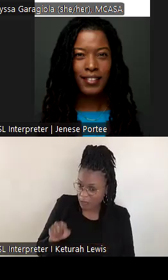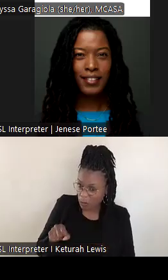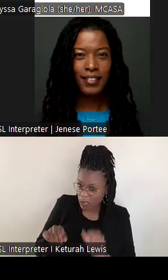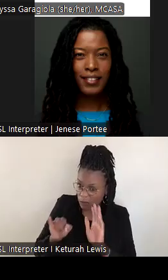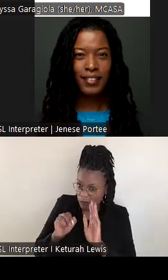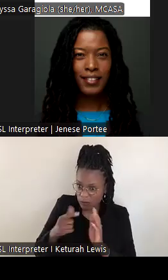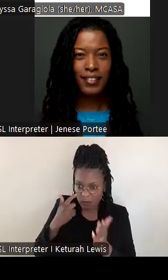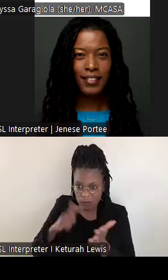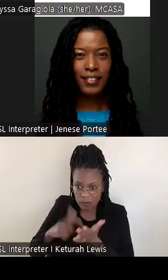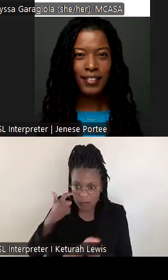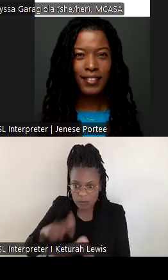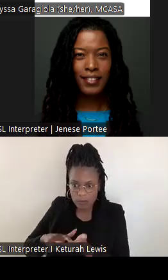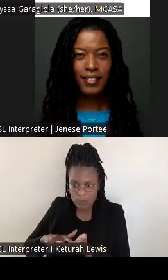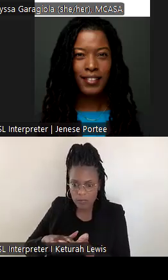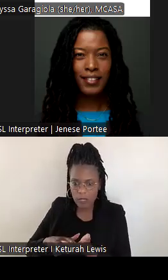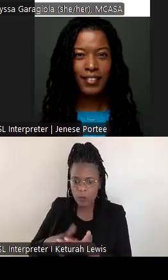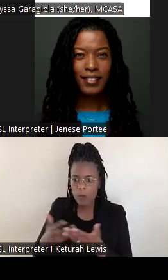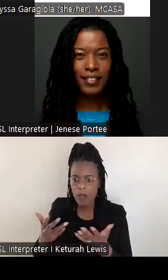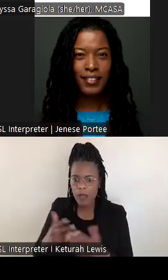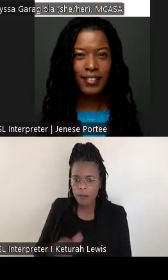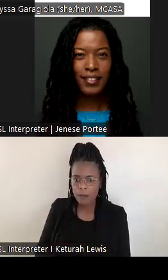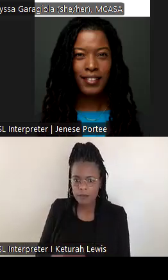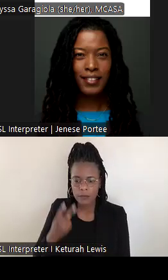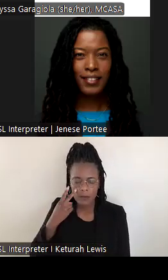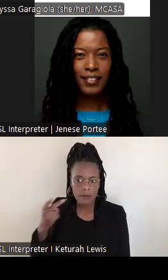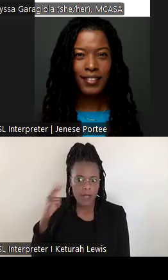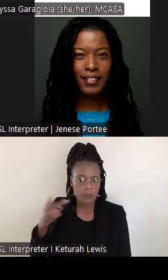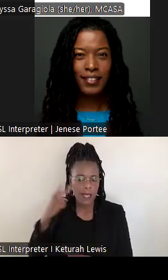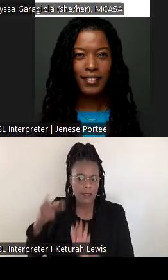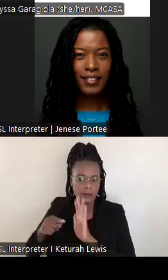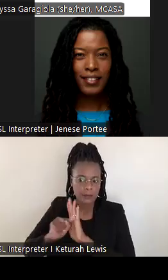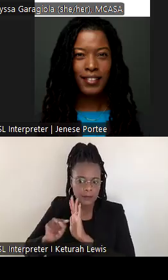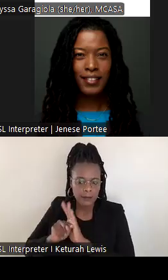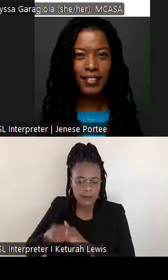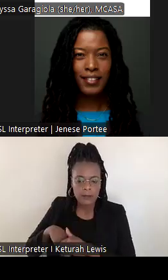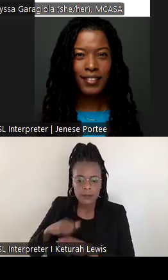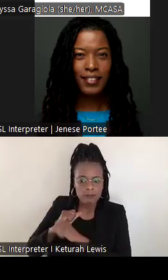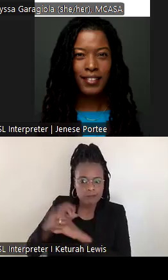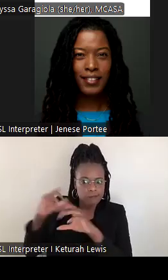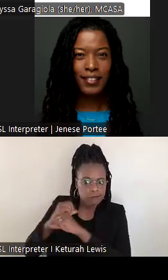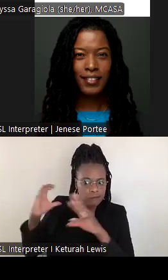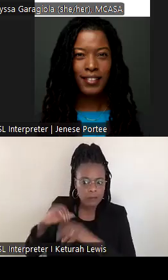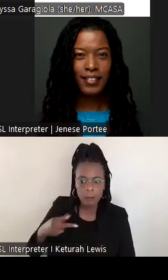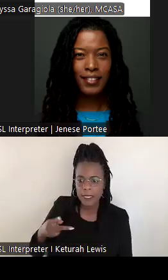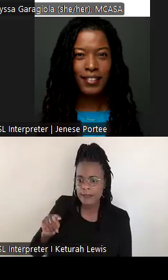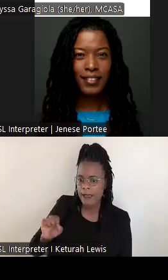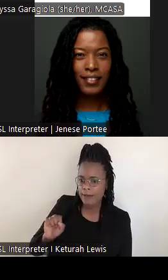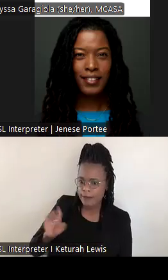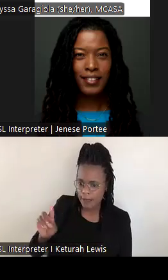differently, are they may have flashbacks, they may have symptoms of PTSD, they may